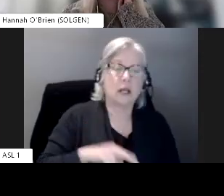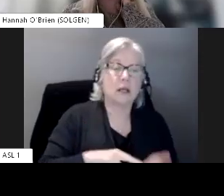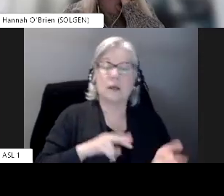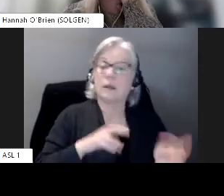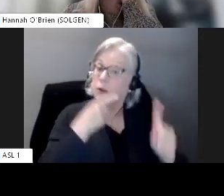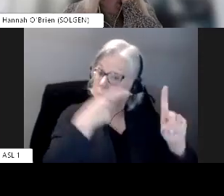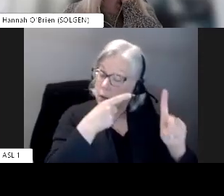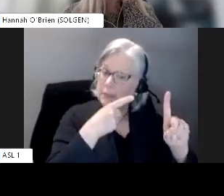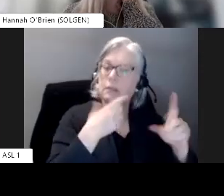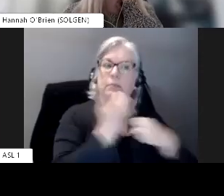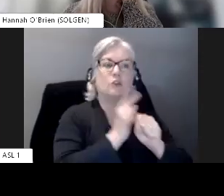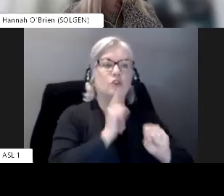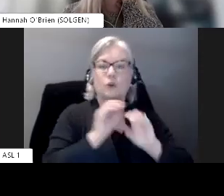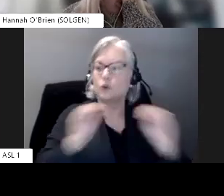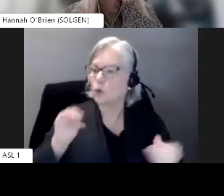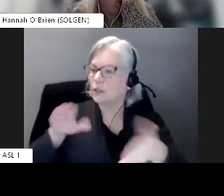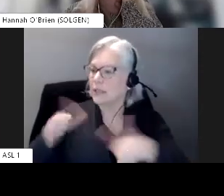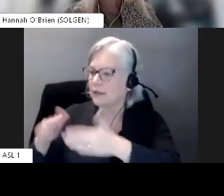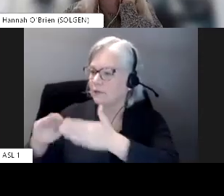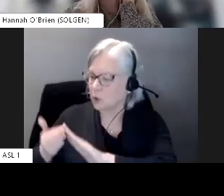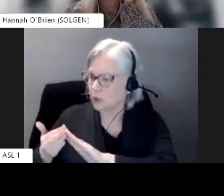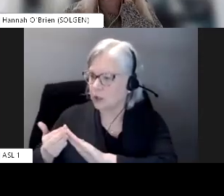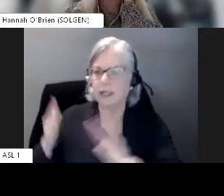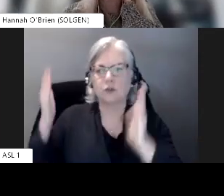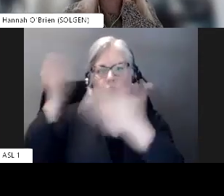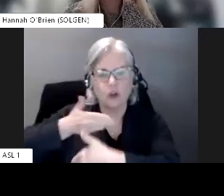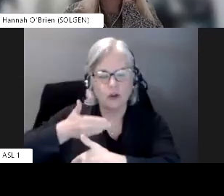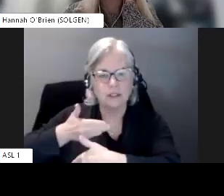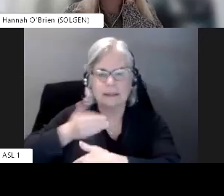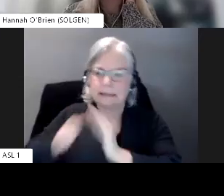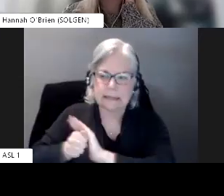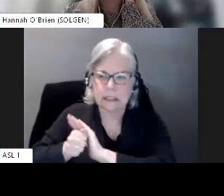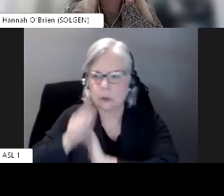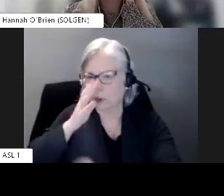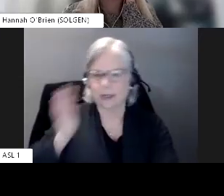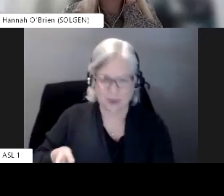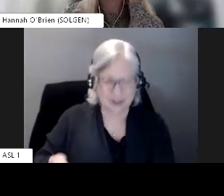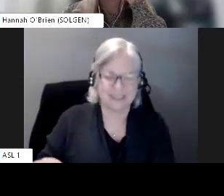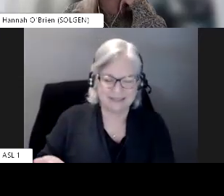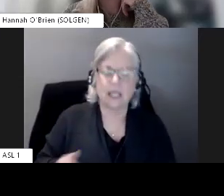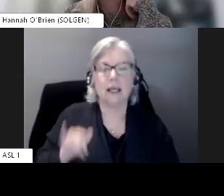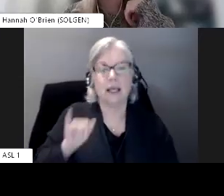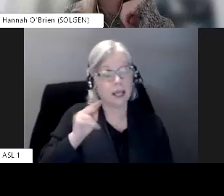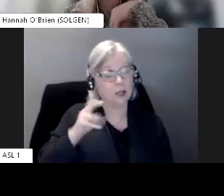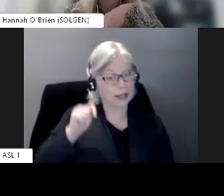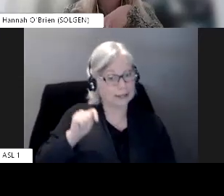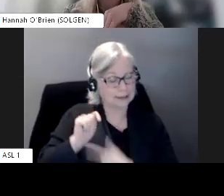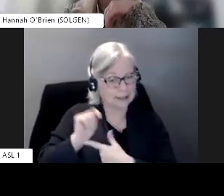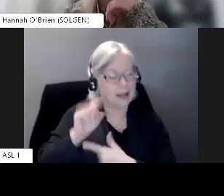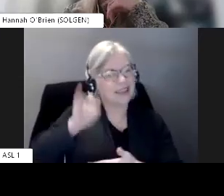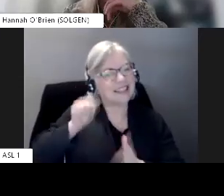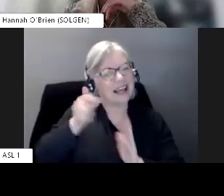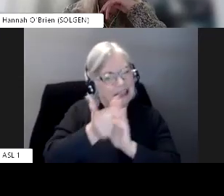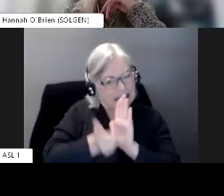member is overlooked, concealed, or ignored. An inquest is a legal proceeding. Rather than